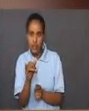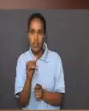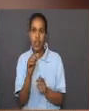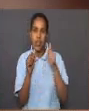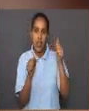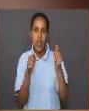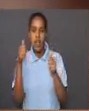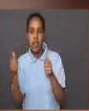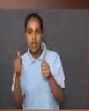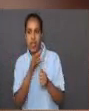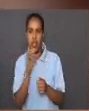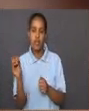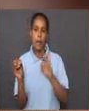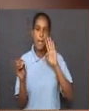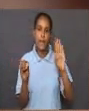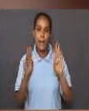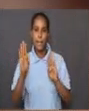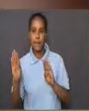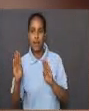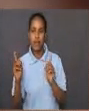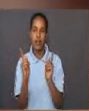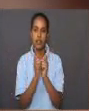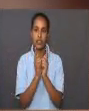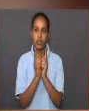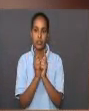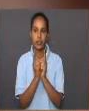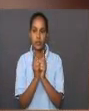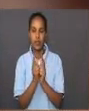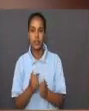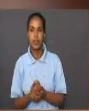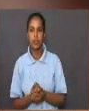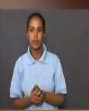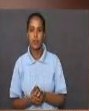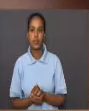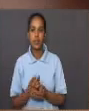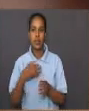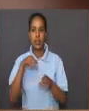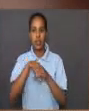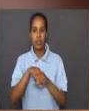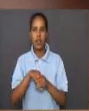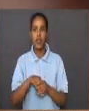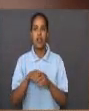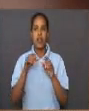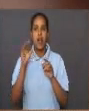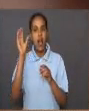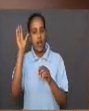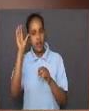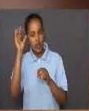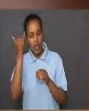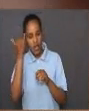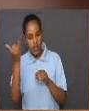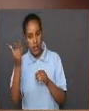same as the AA and BB interactions. In an